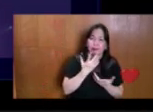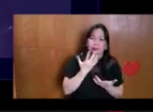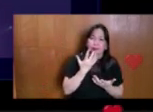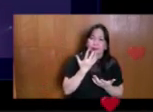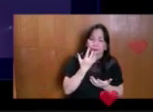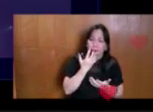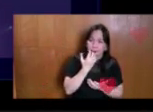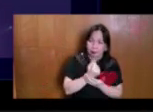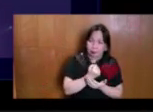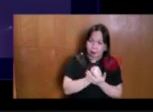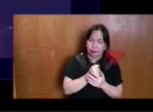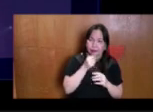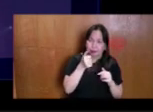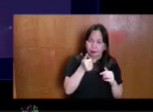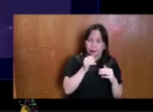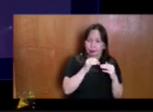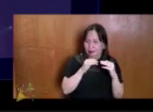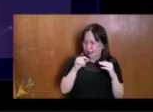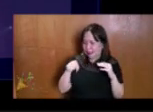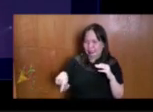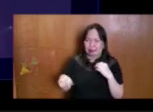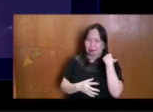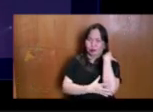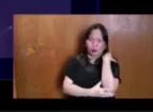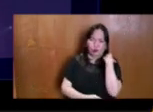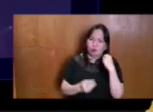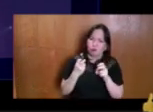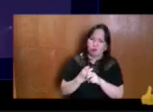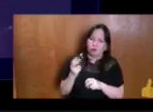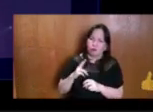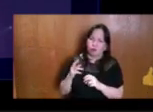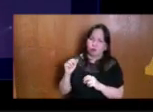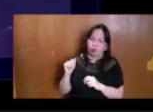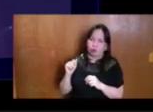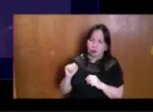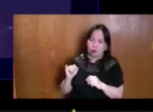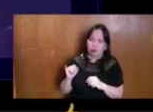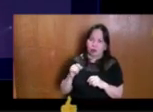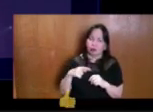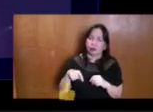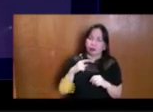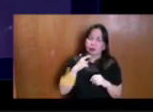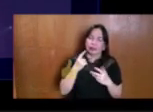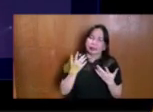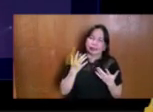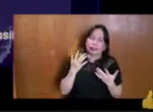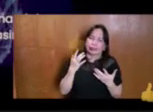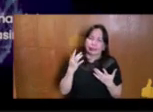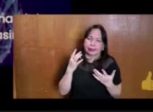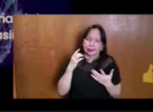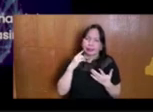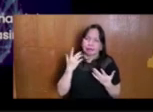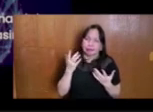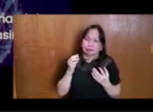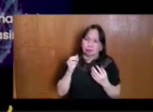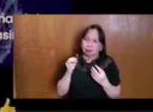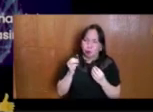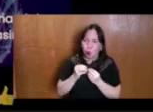suboptimal AI wise. No, so we want to get to that level. So